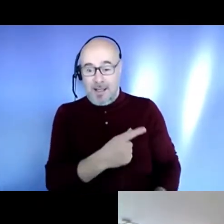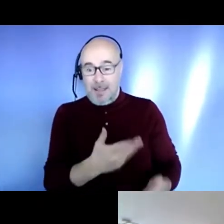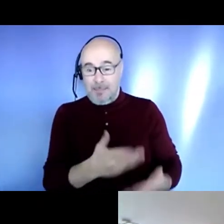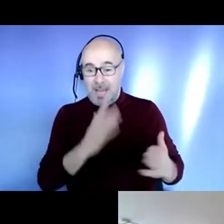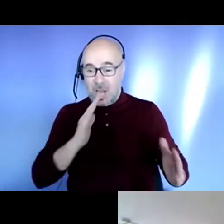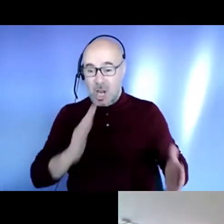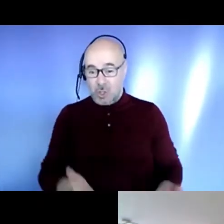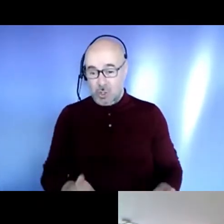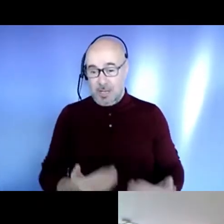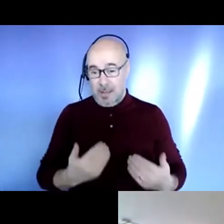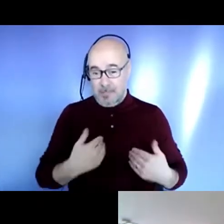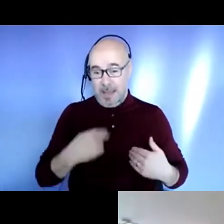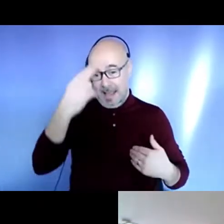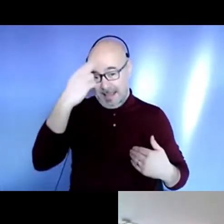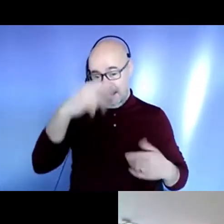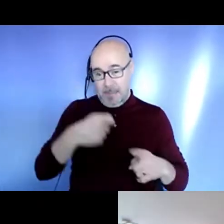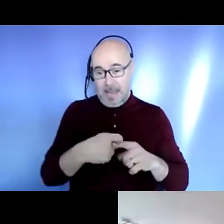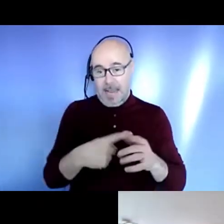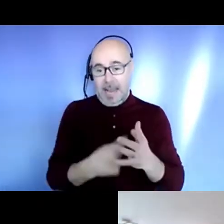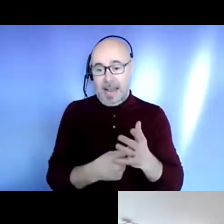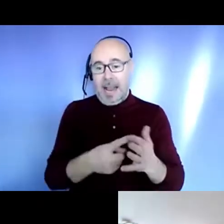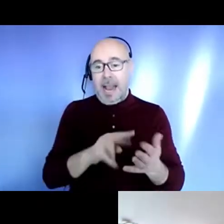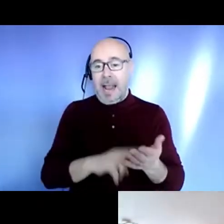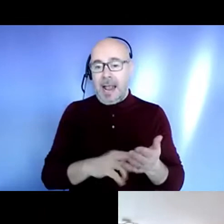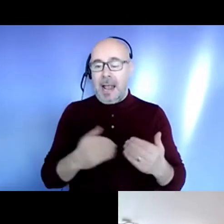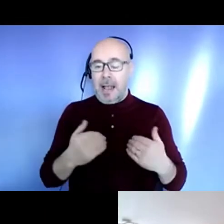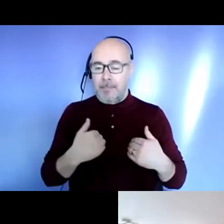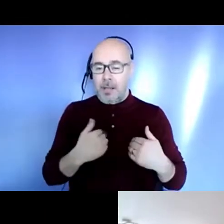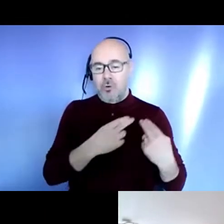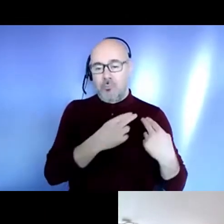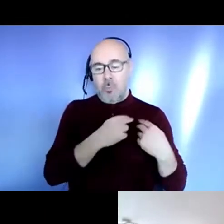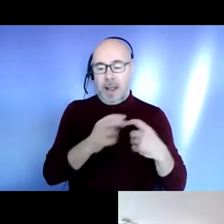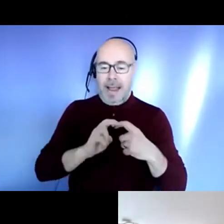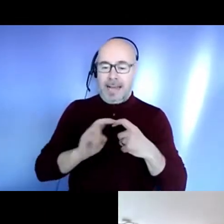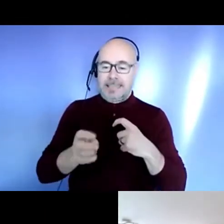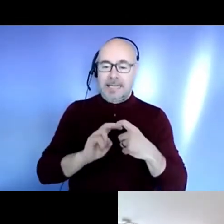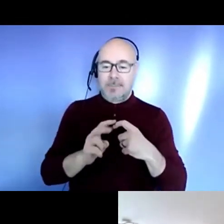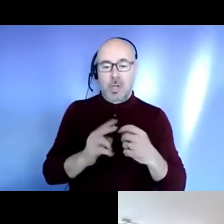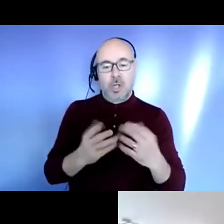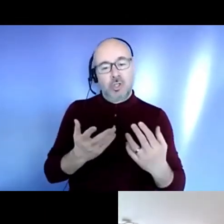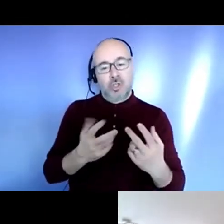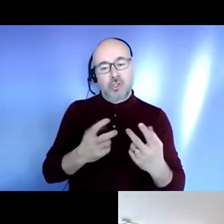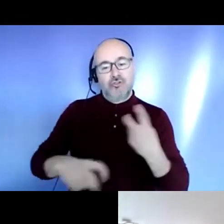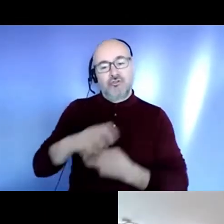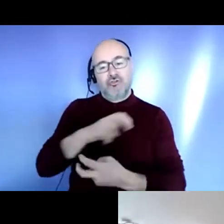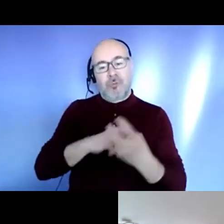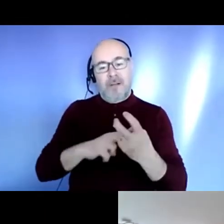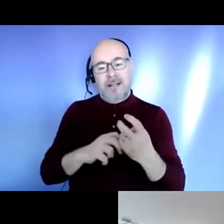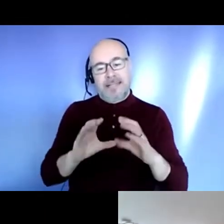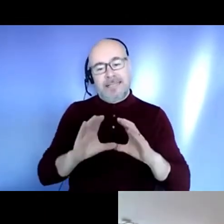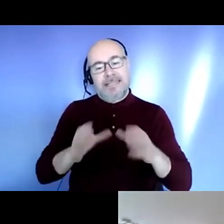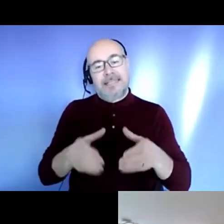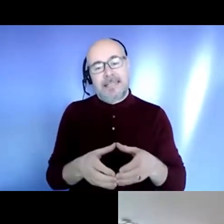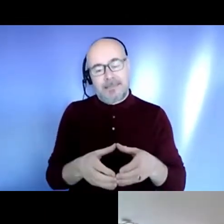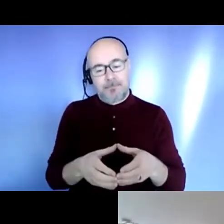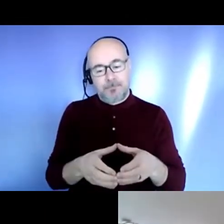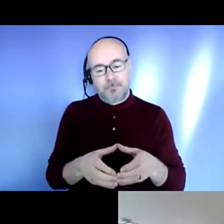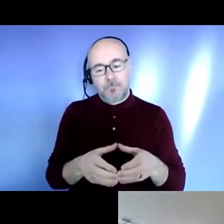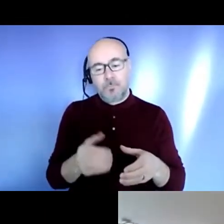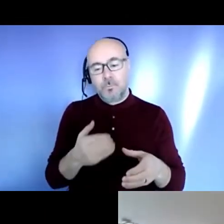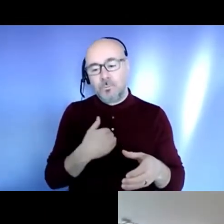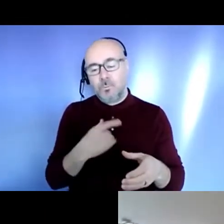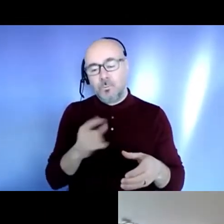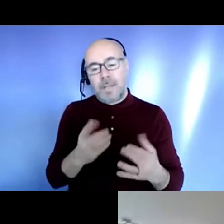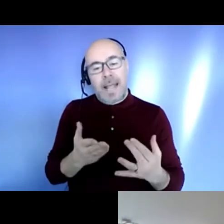up the Accessible Travel team in Transport Scotland, and we are part of the Accessibility and Bus Screening Unit, which